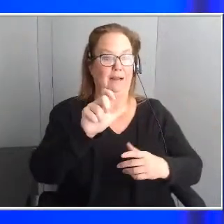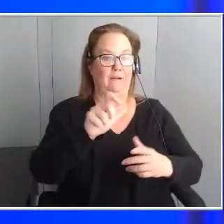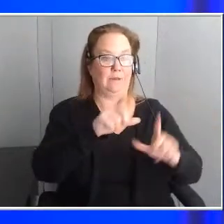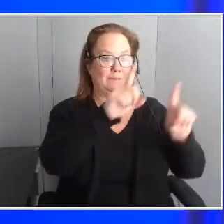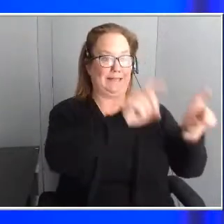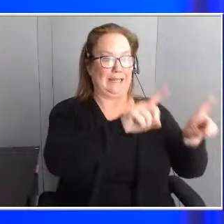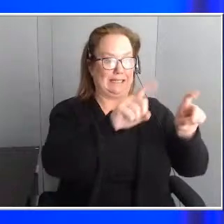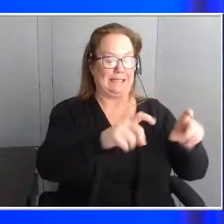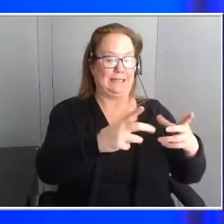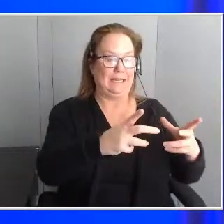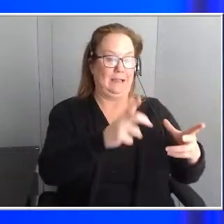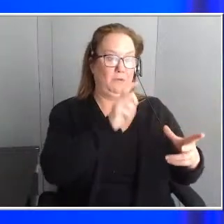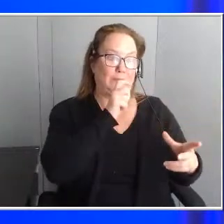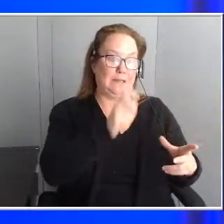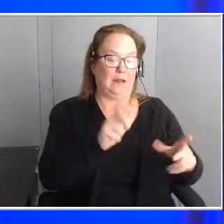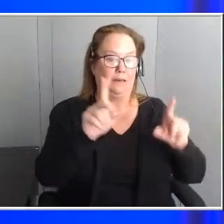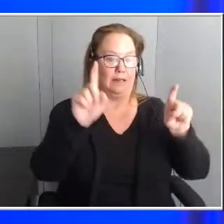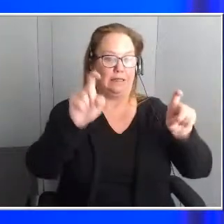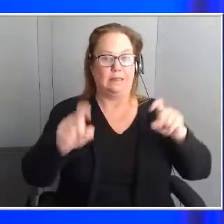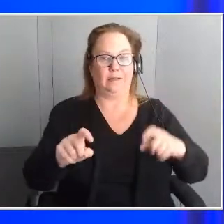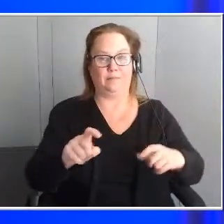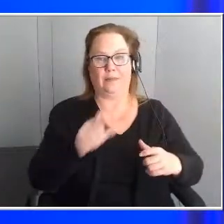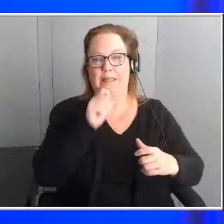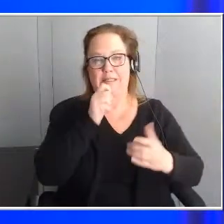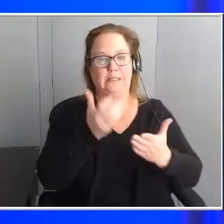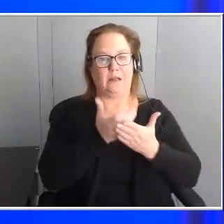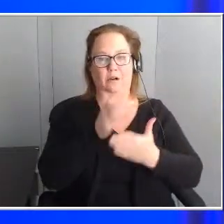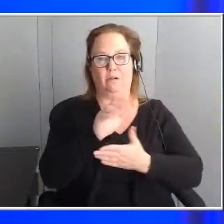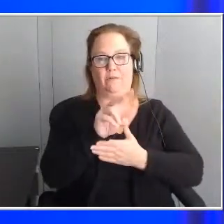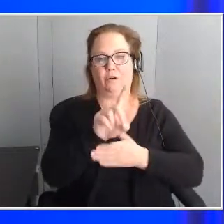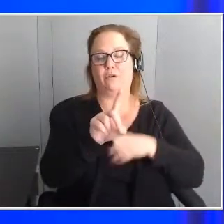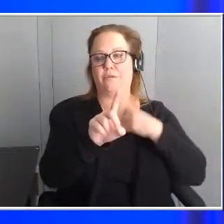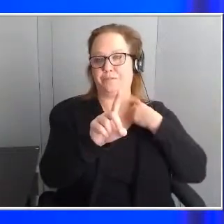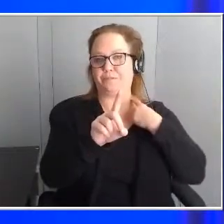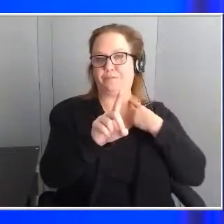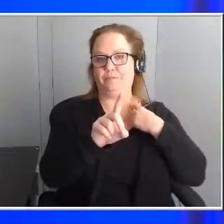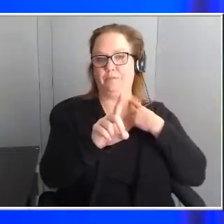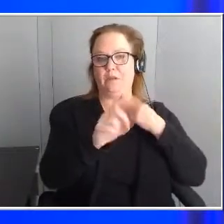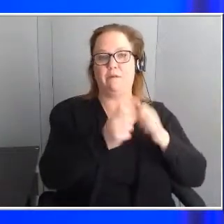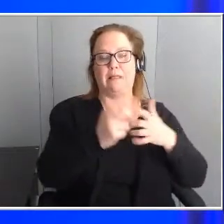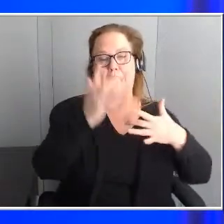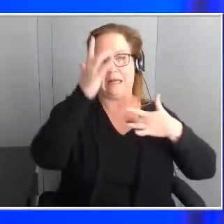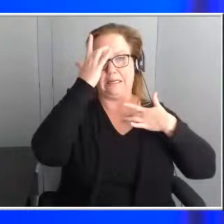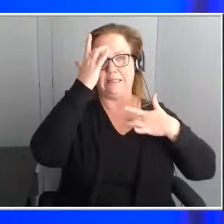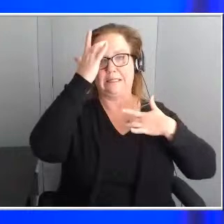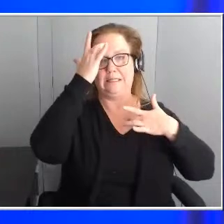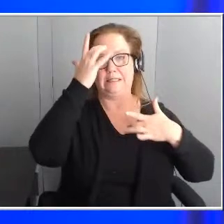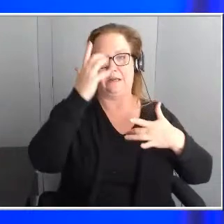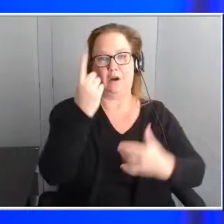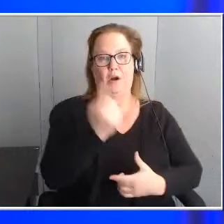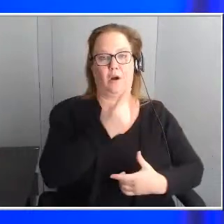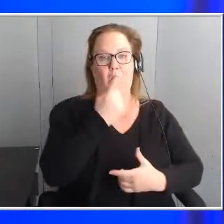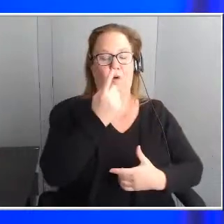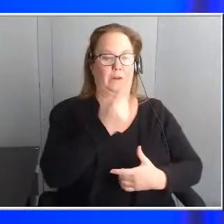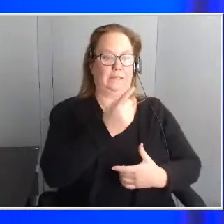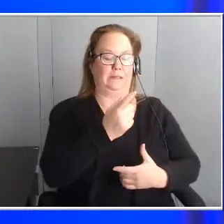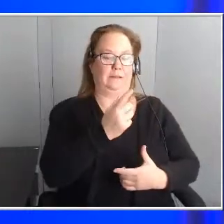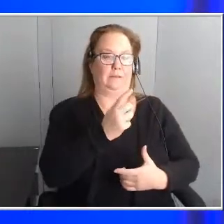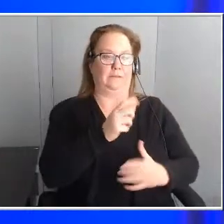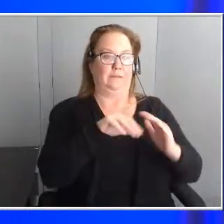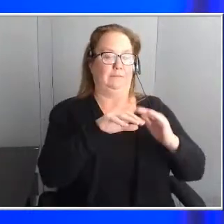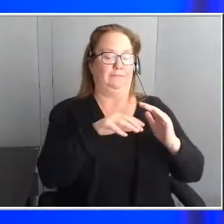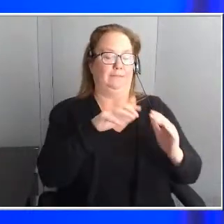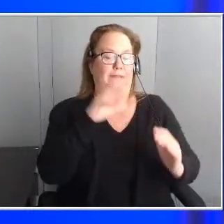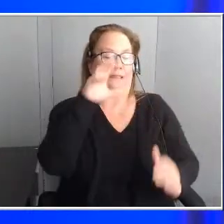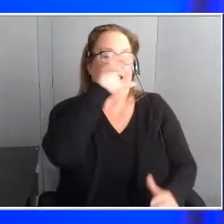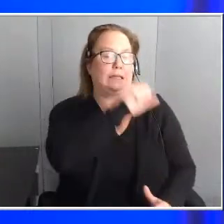in the community. And COVID, this isn't new for COVID, right? We have a lot of diseases that we're probably always underestimating because it causes a